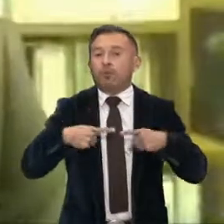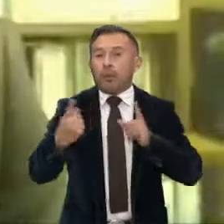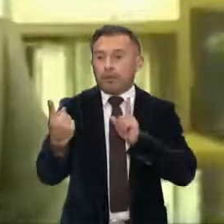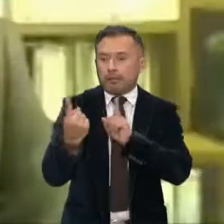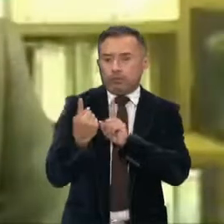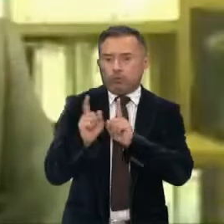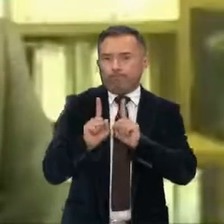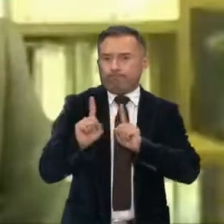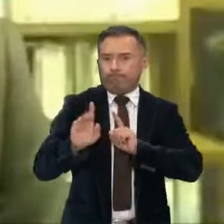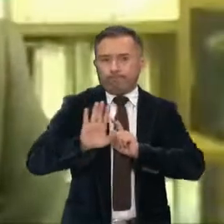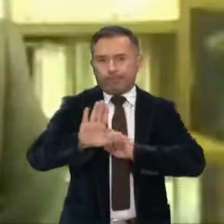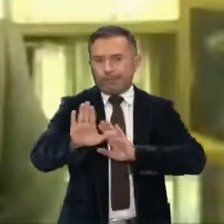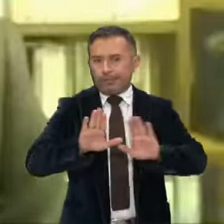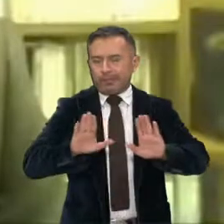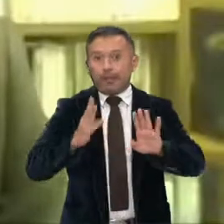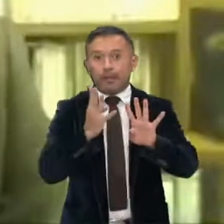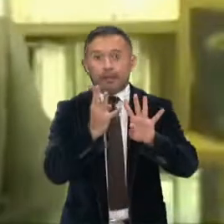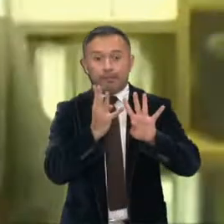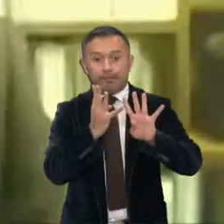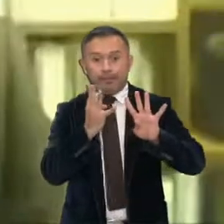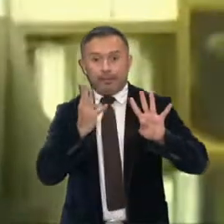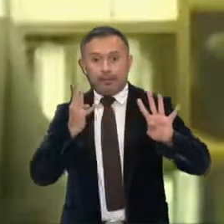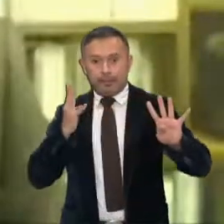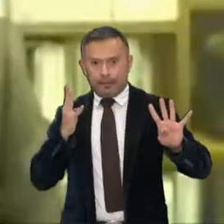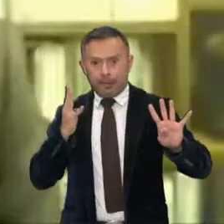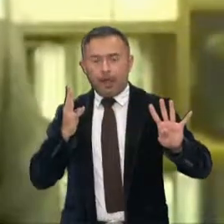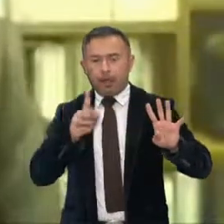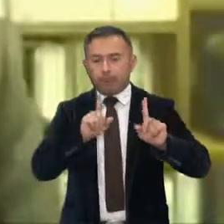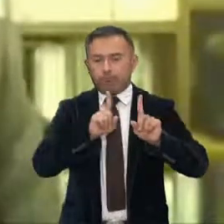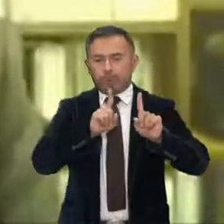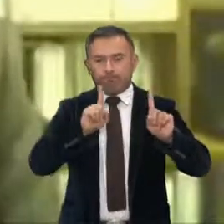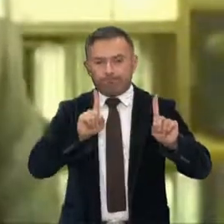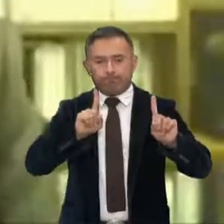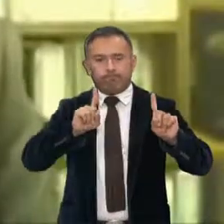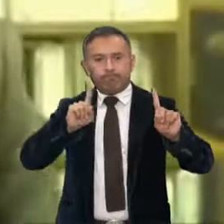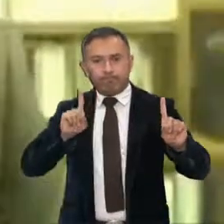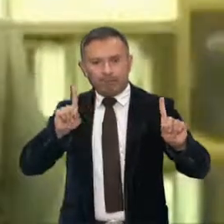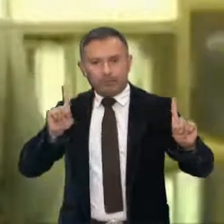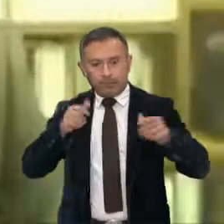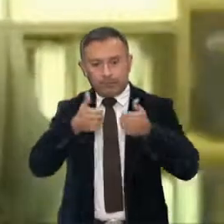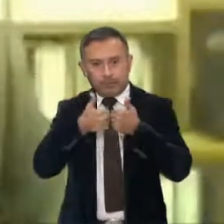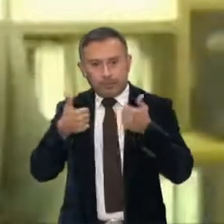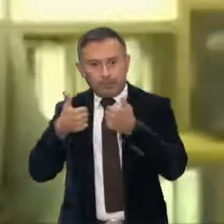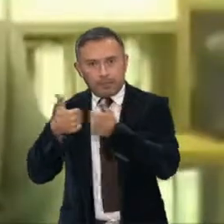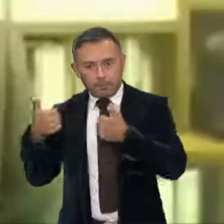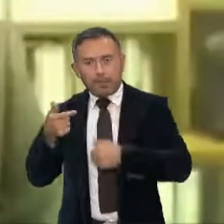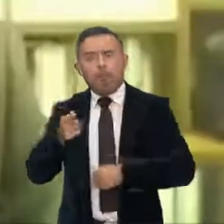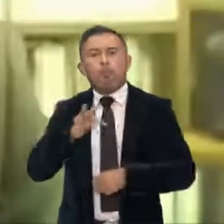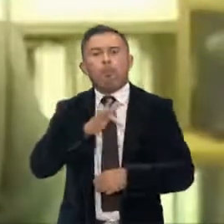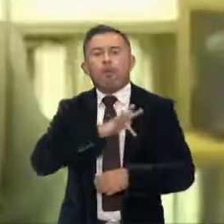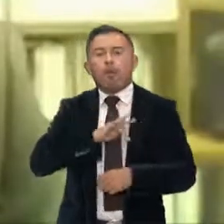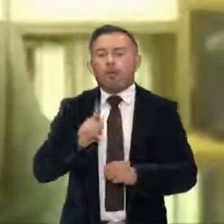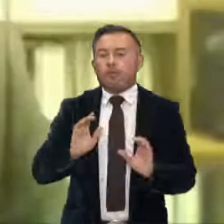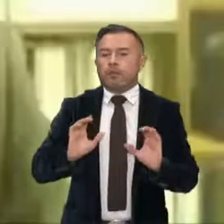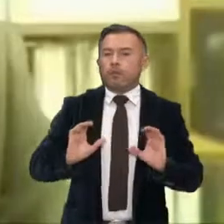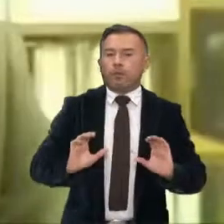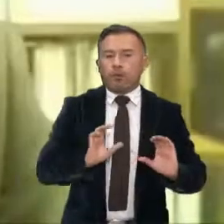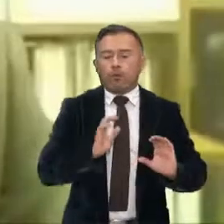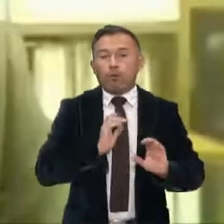social distancing and the lines, and this helped a lot to